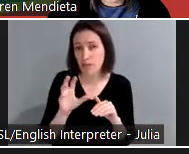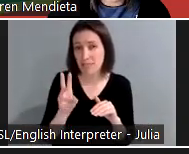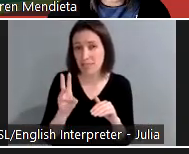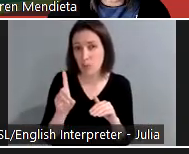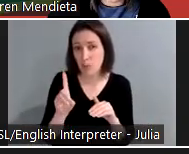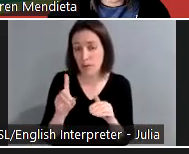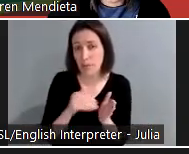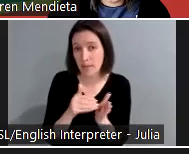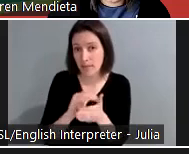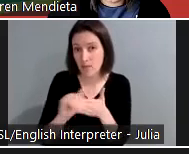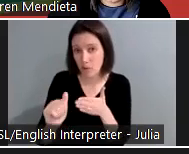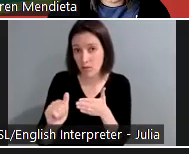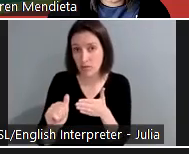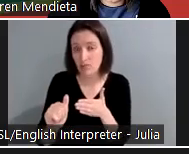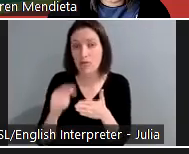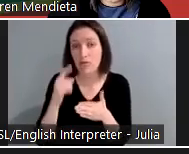benefit dollars issued.